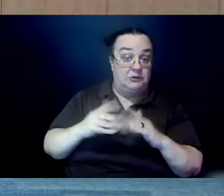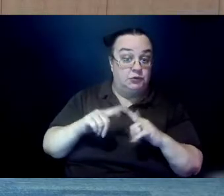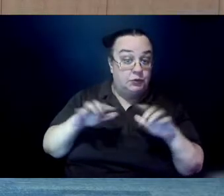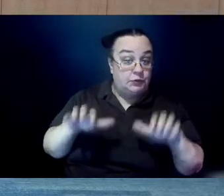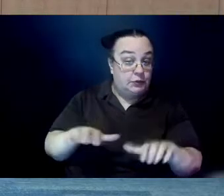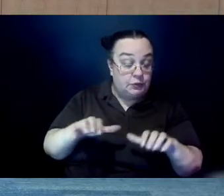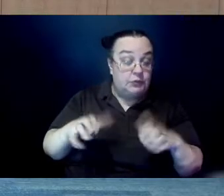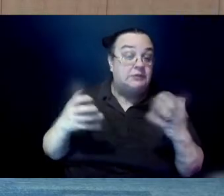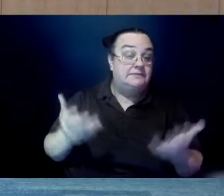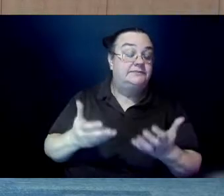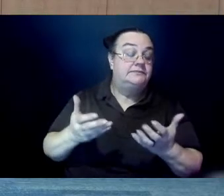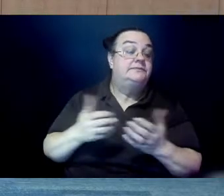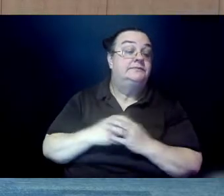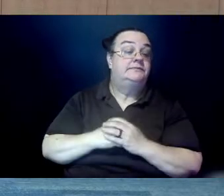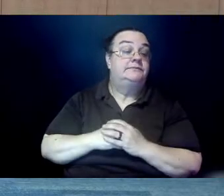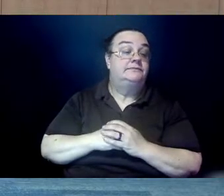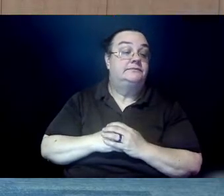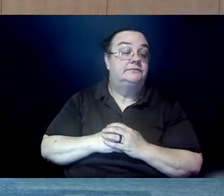to